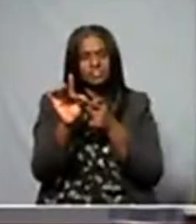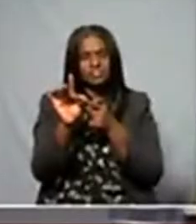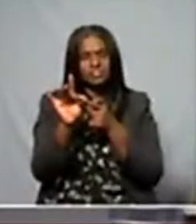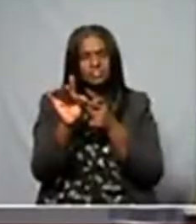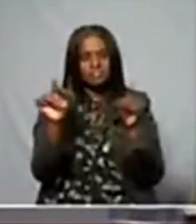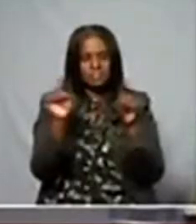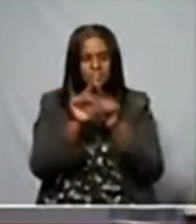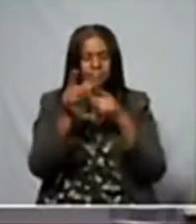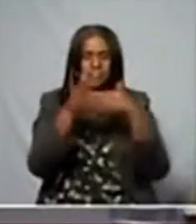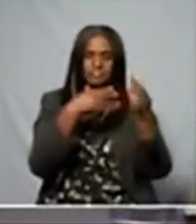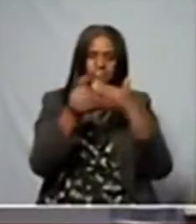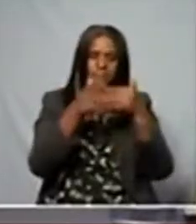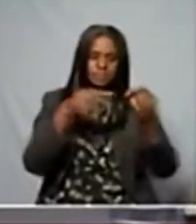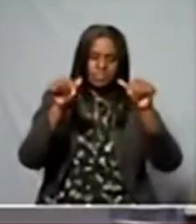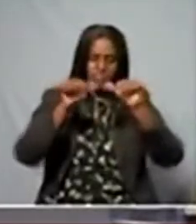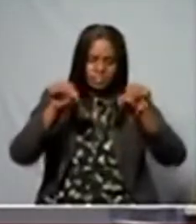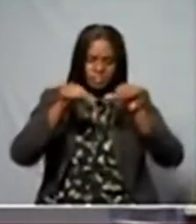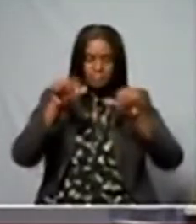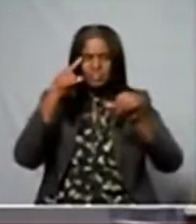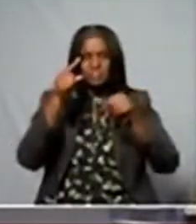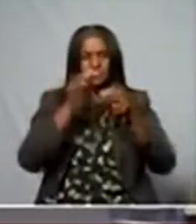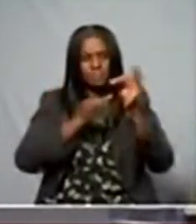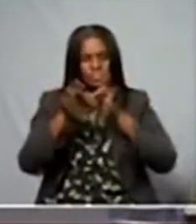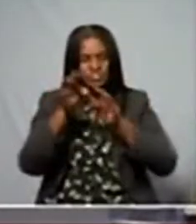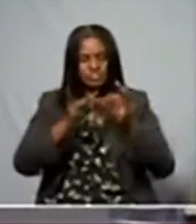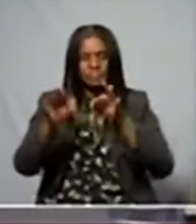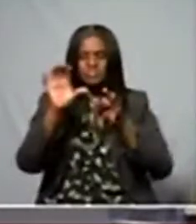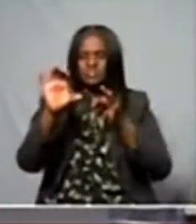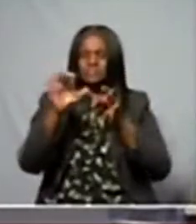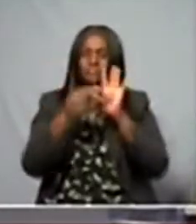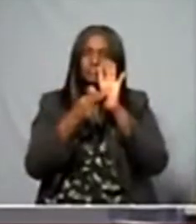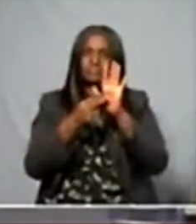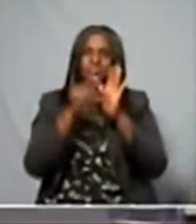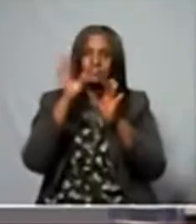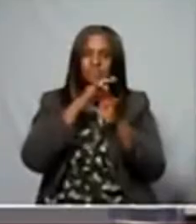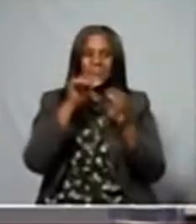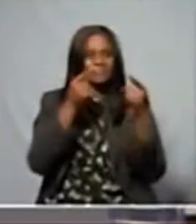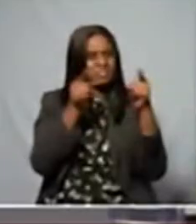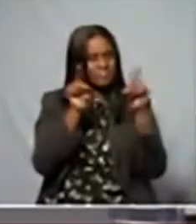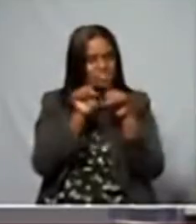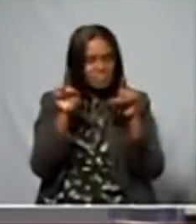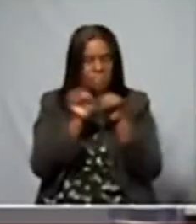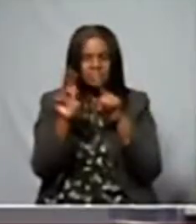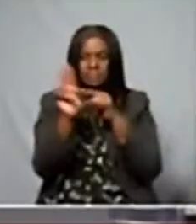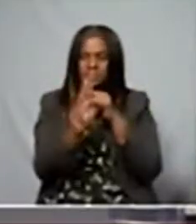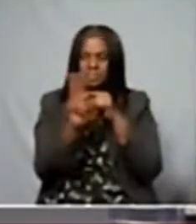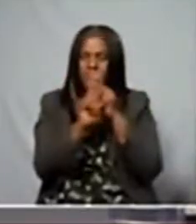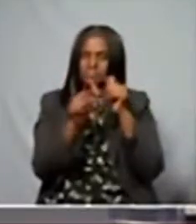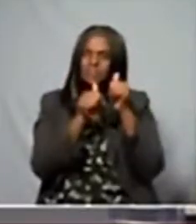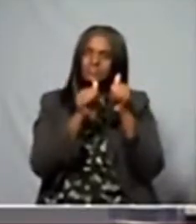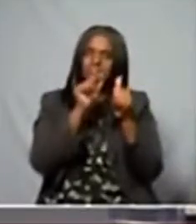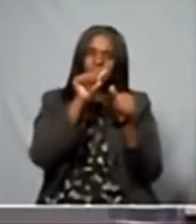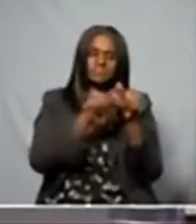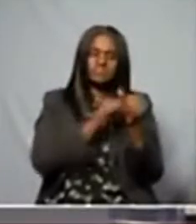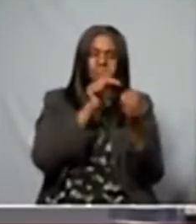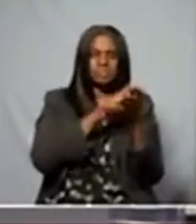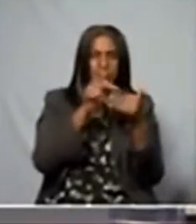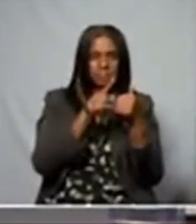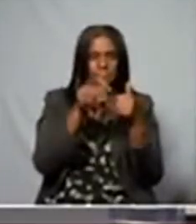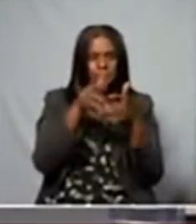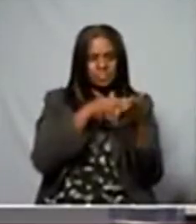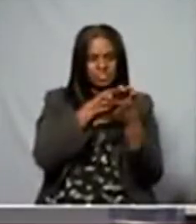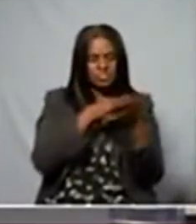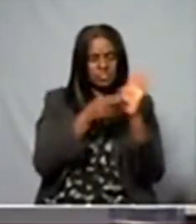The simplified analysis of Statement C showing the aggregate expenditure per program. The